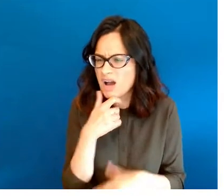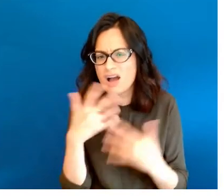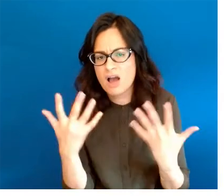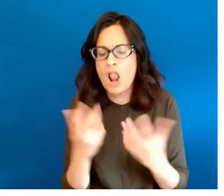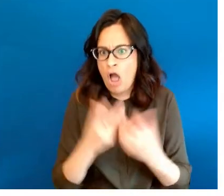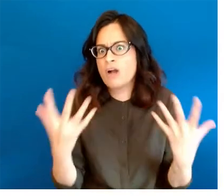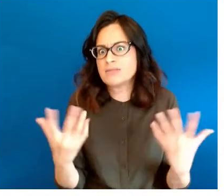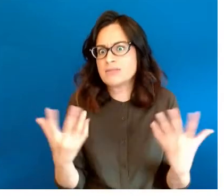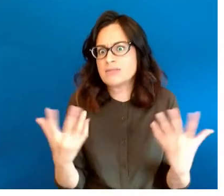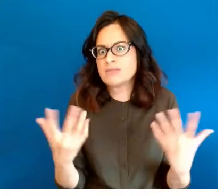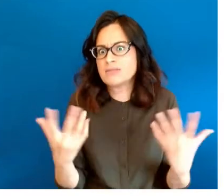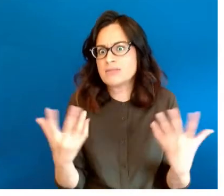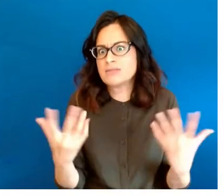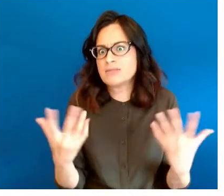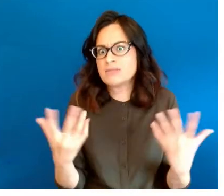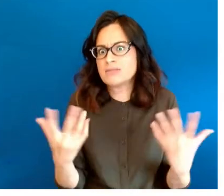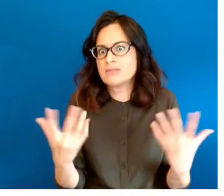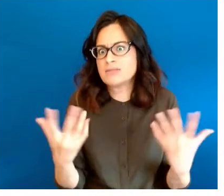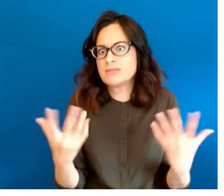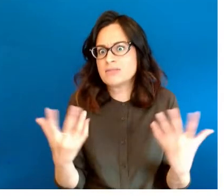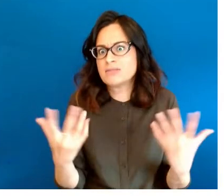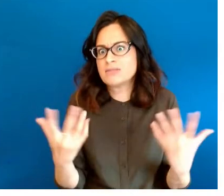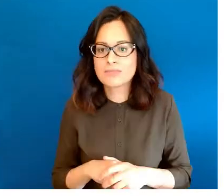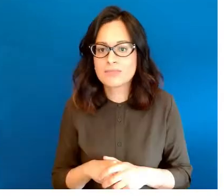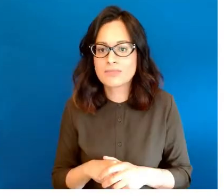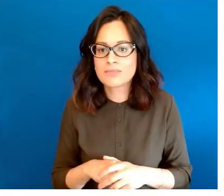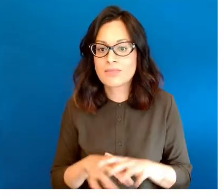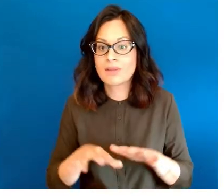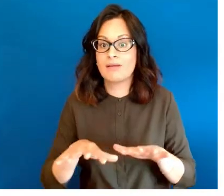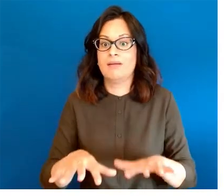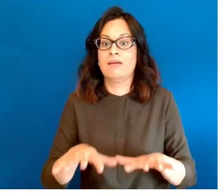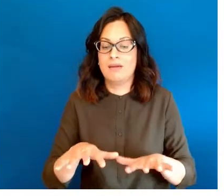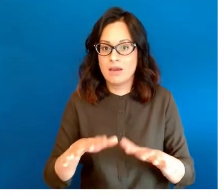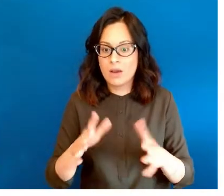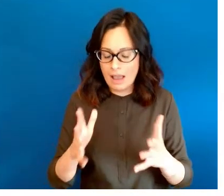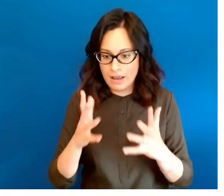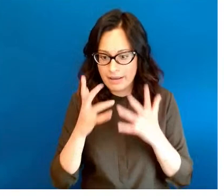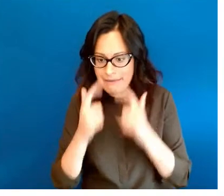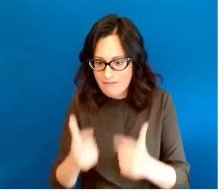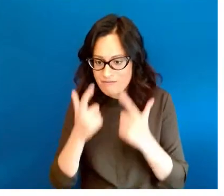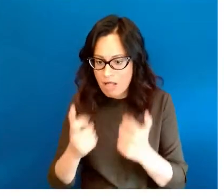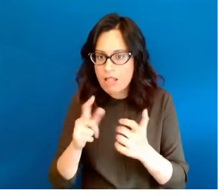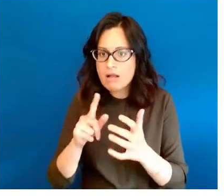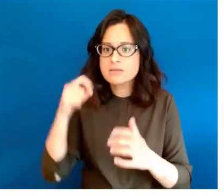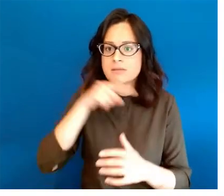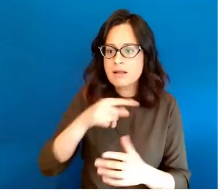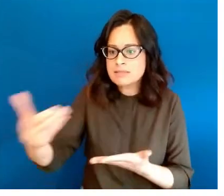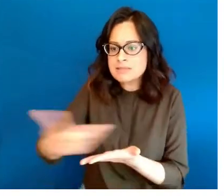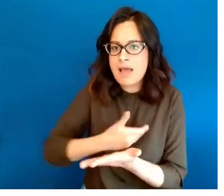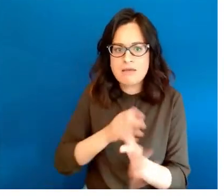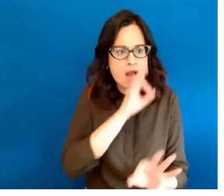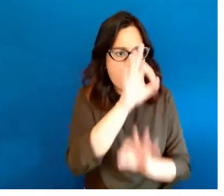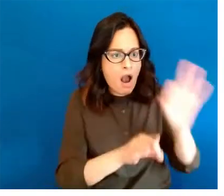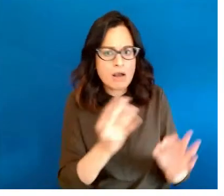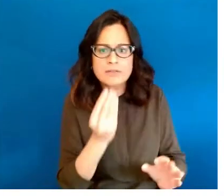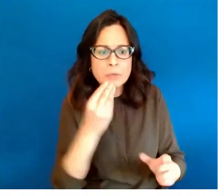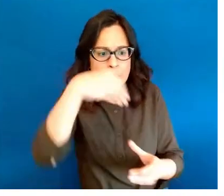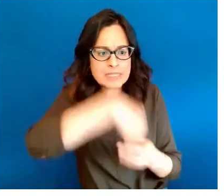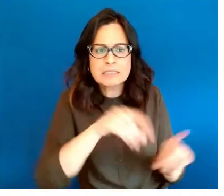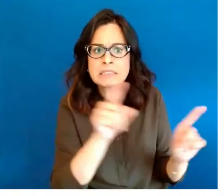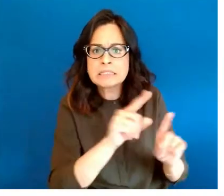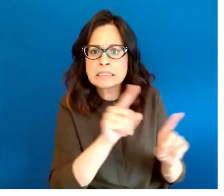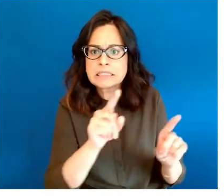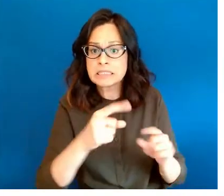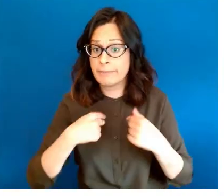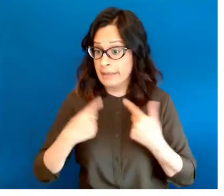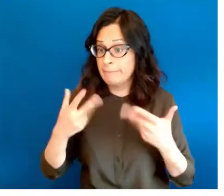Loads. It's a matter of life and death, so we have to make sure Arlo's safe, so we have to ask those questions. I have had times